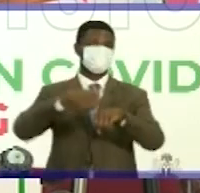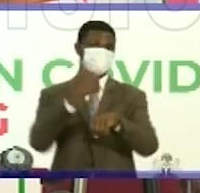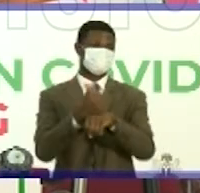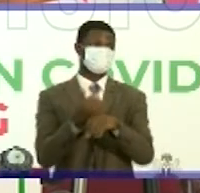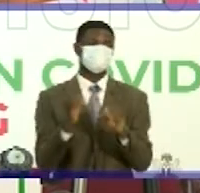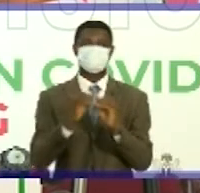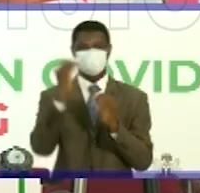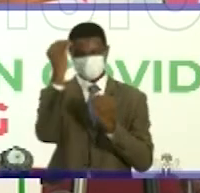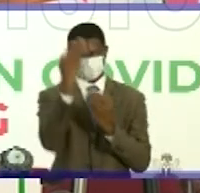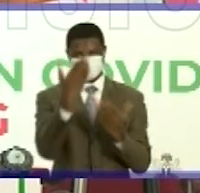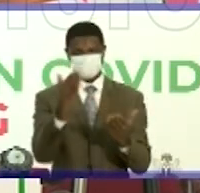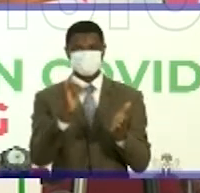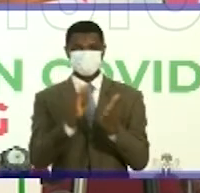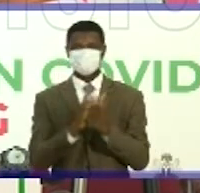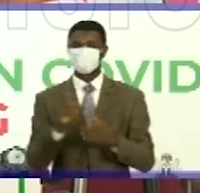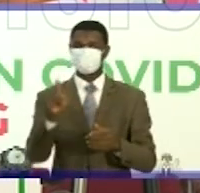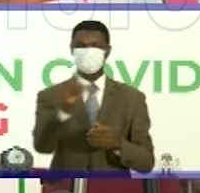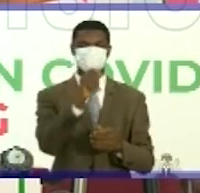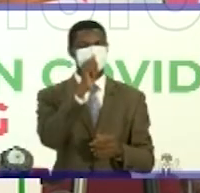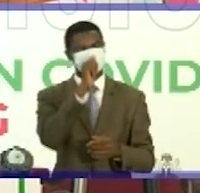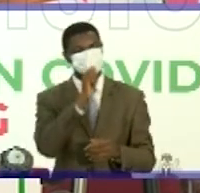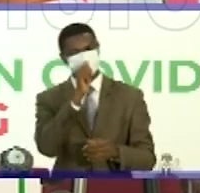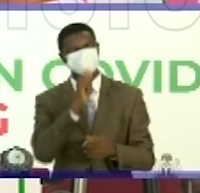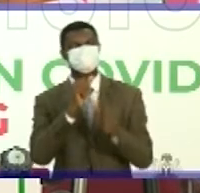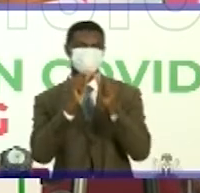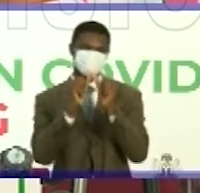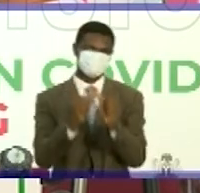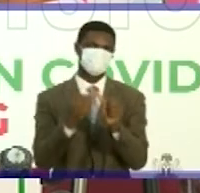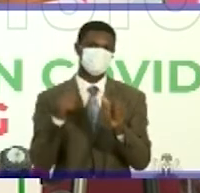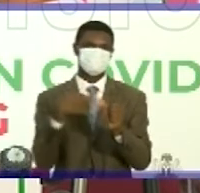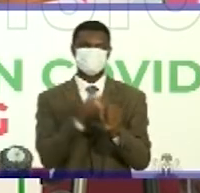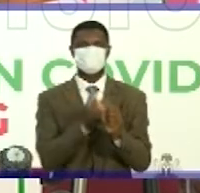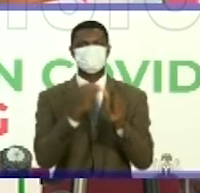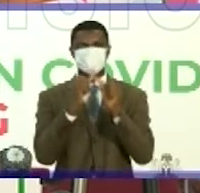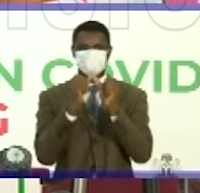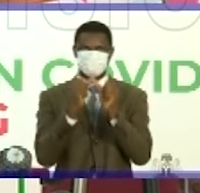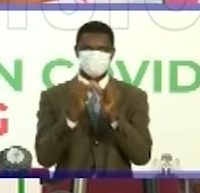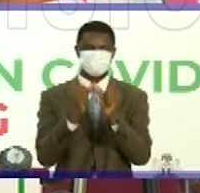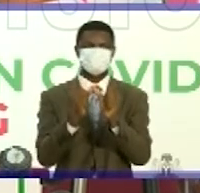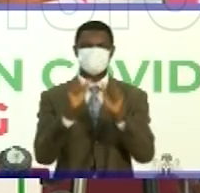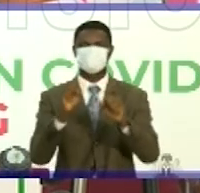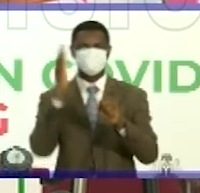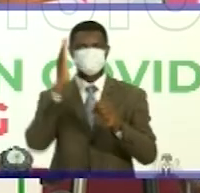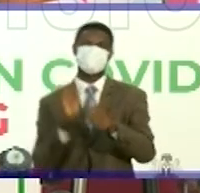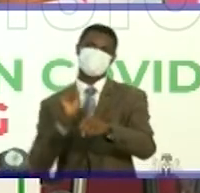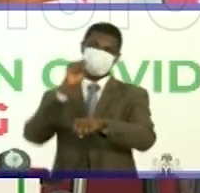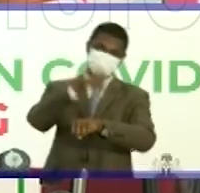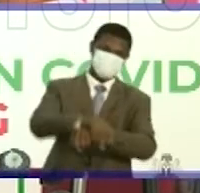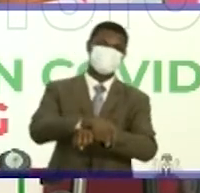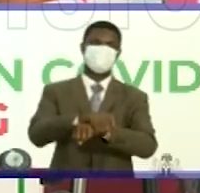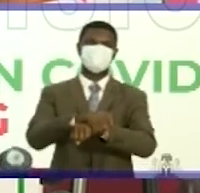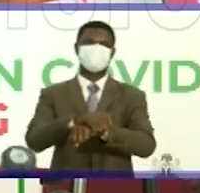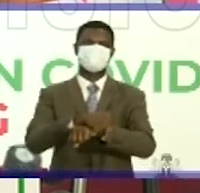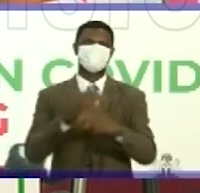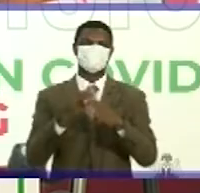for continuing to be patient with us as we get over this pandemic as soon as possible. Thank